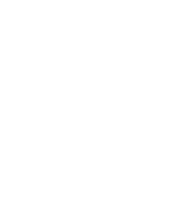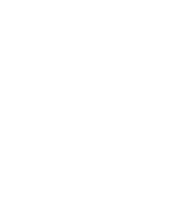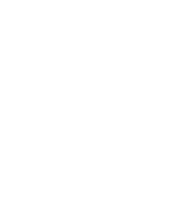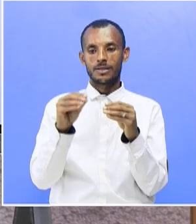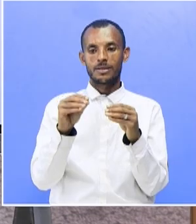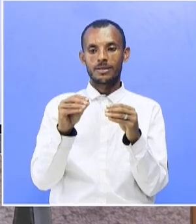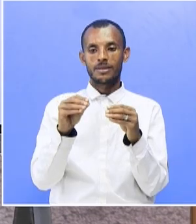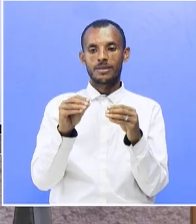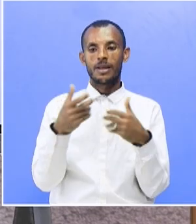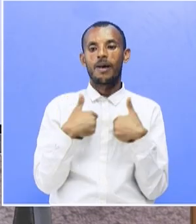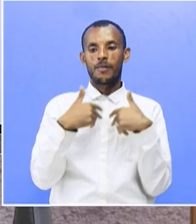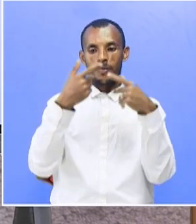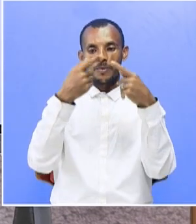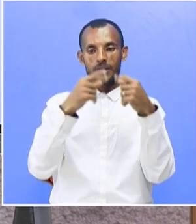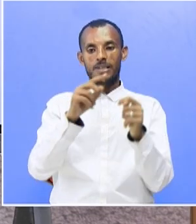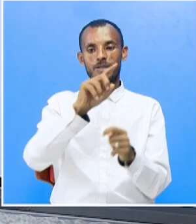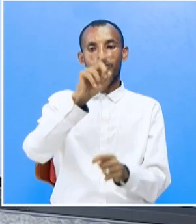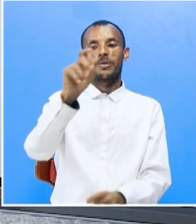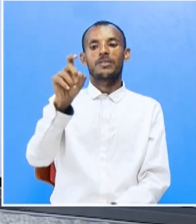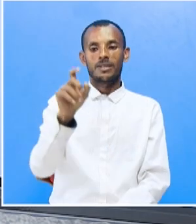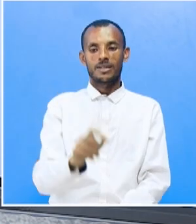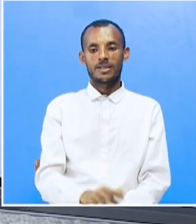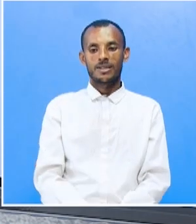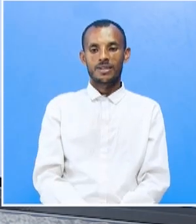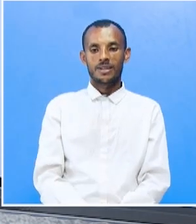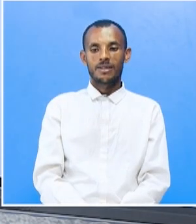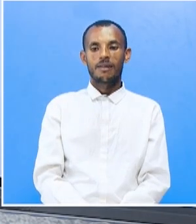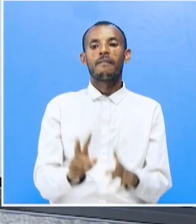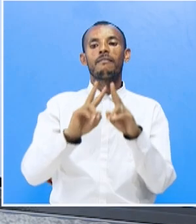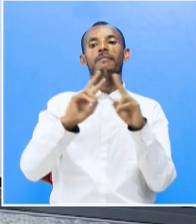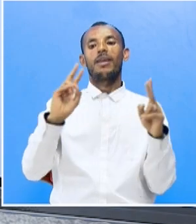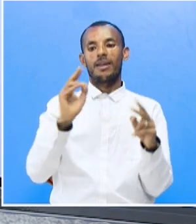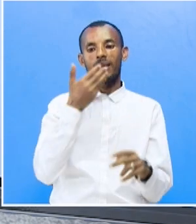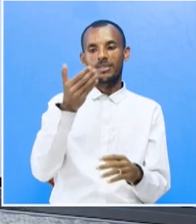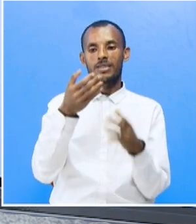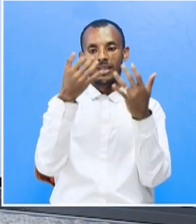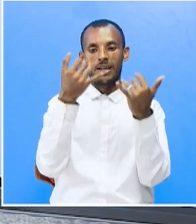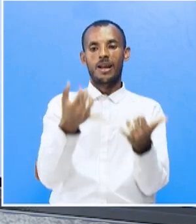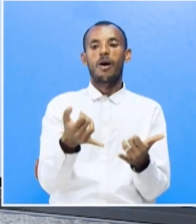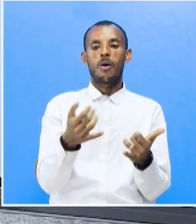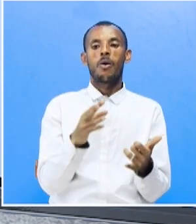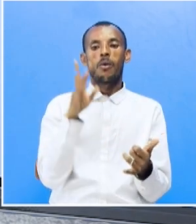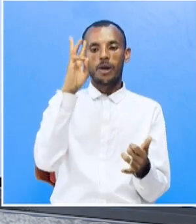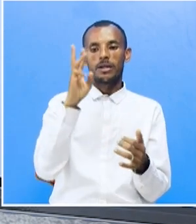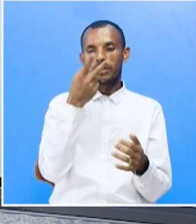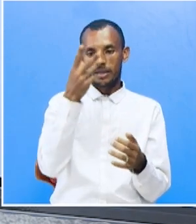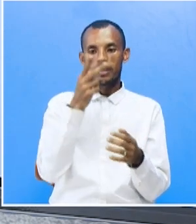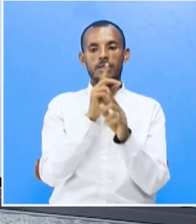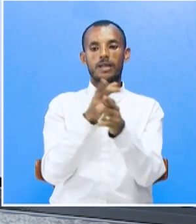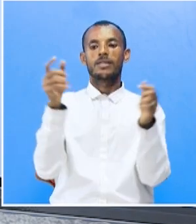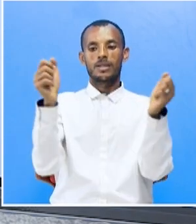students, have you tried the question? Very nice. Now we'll see the answer